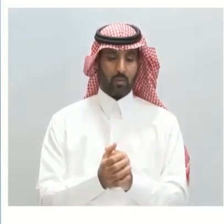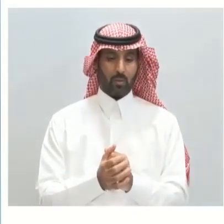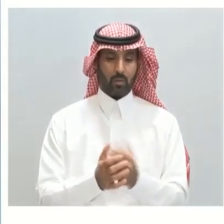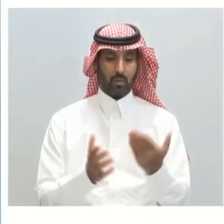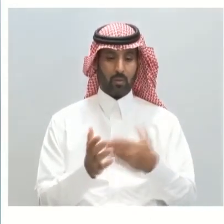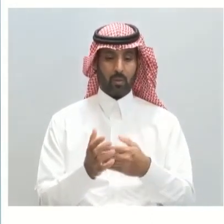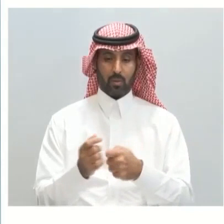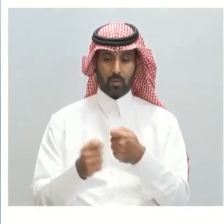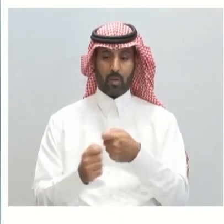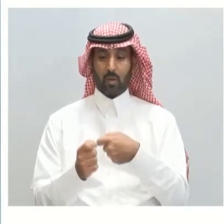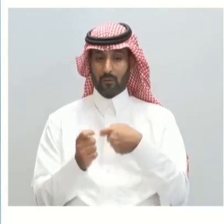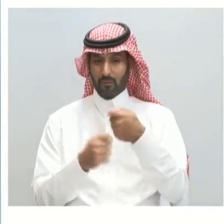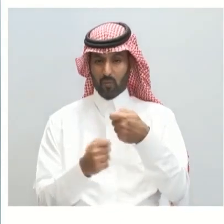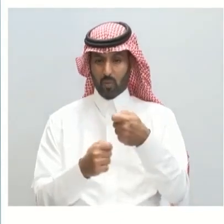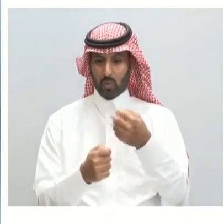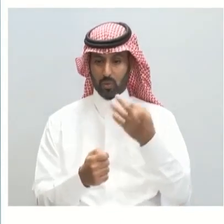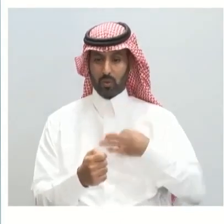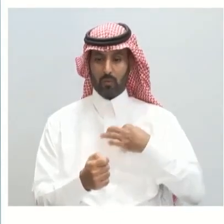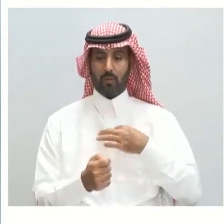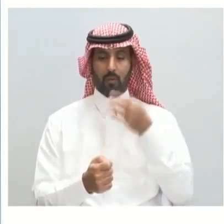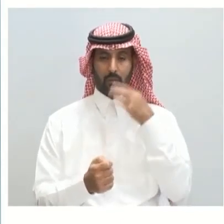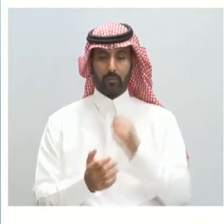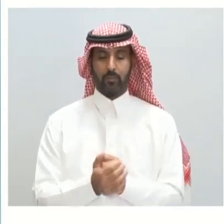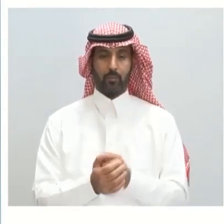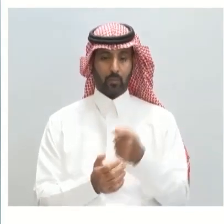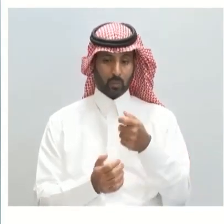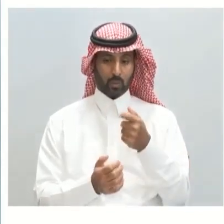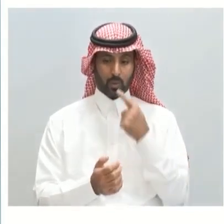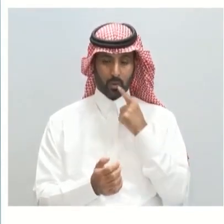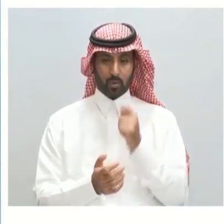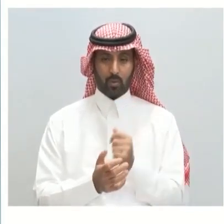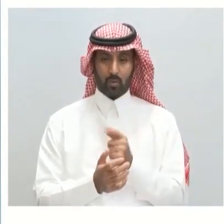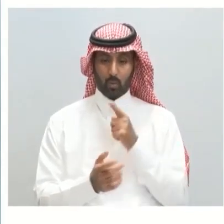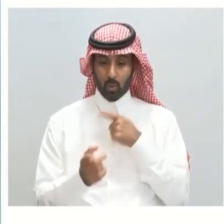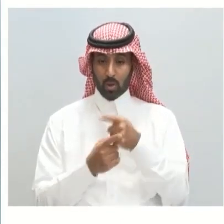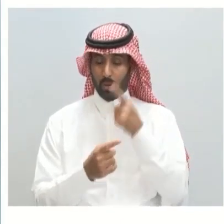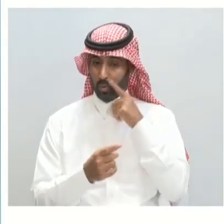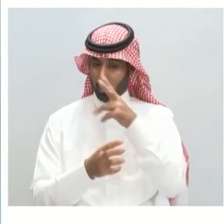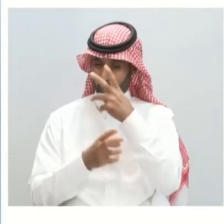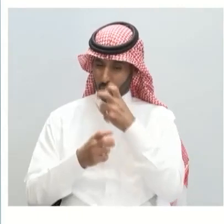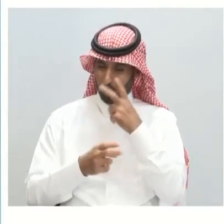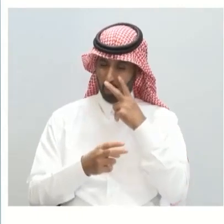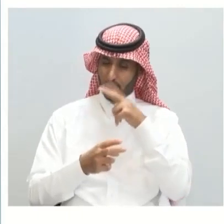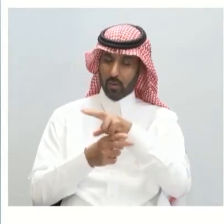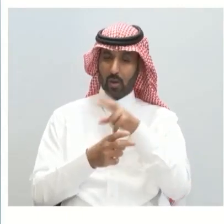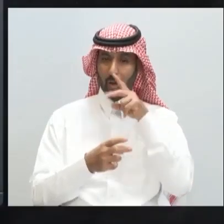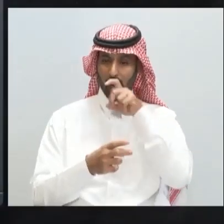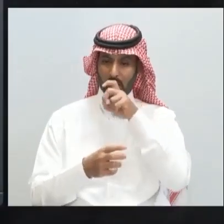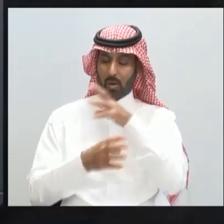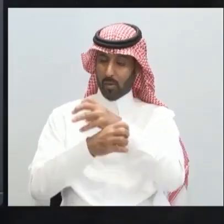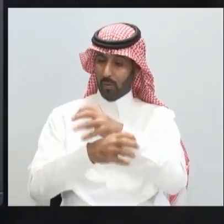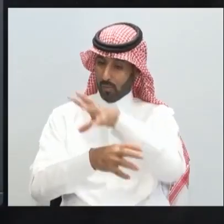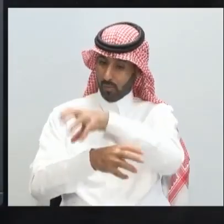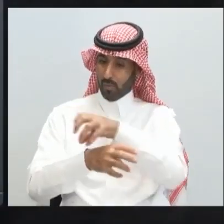financial gain? What does it mean, the financial gain, while you're hunting? The financial gain, what does it mean?